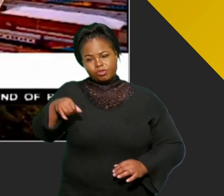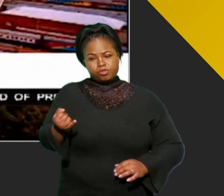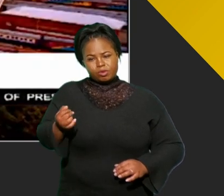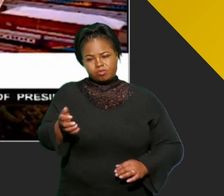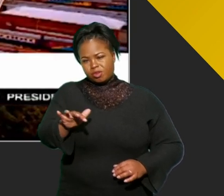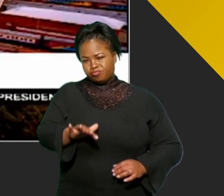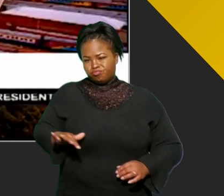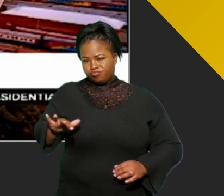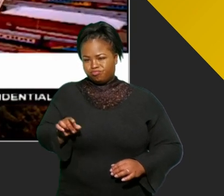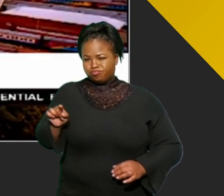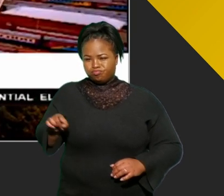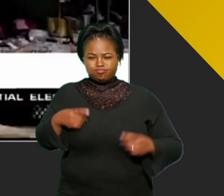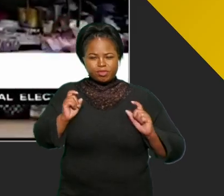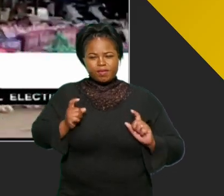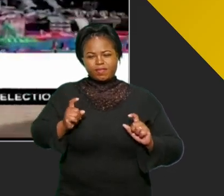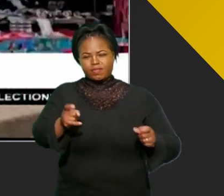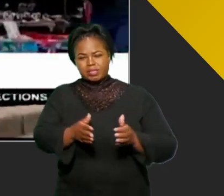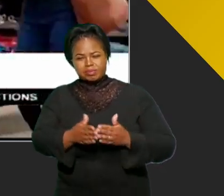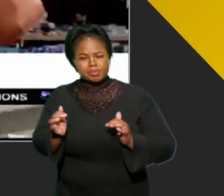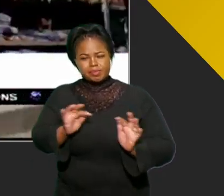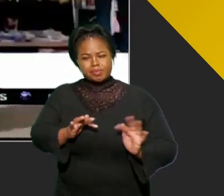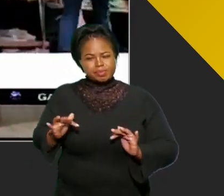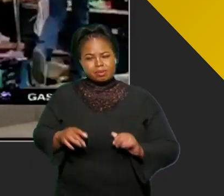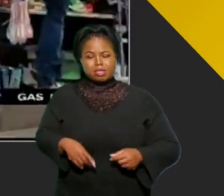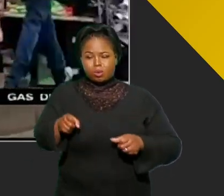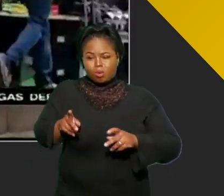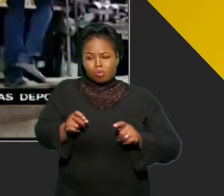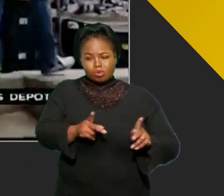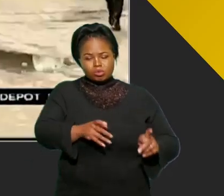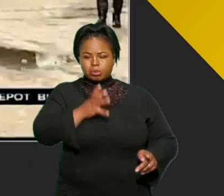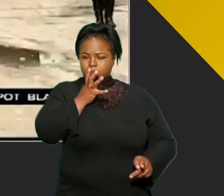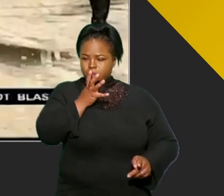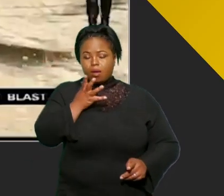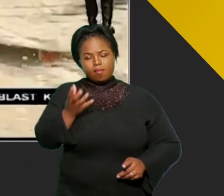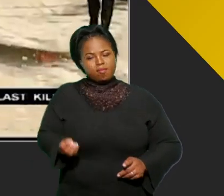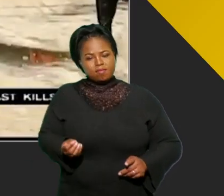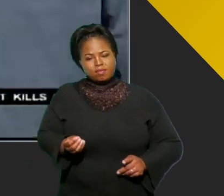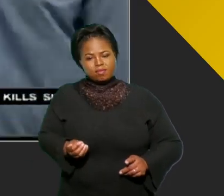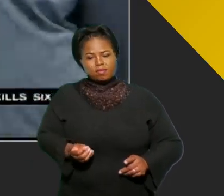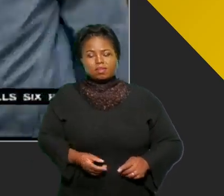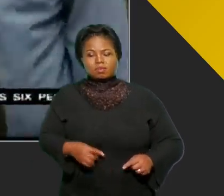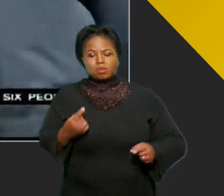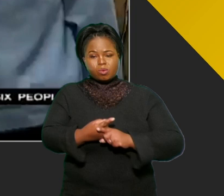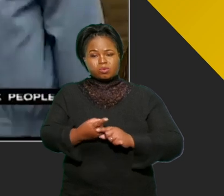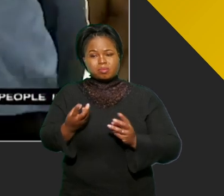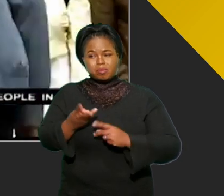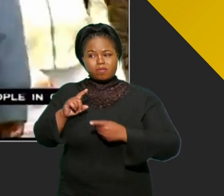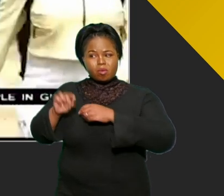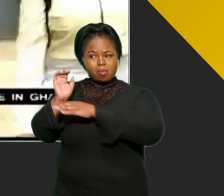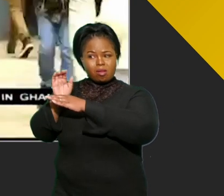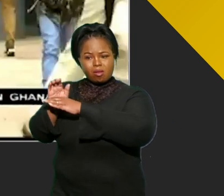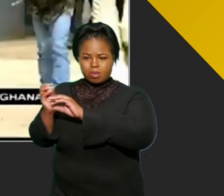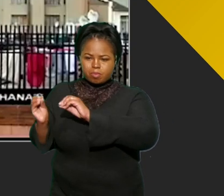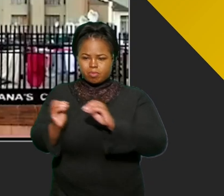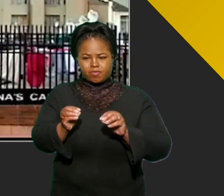Johannesburg, fast-paced, pulsating, with opportunity. A magnet for migrant workers seeking